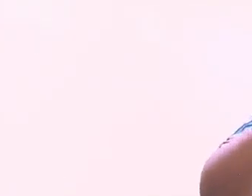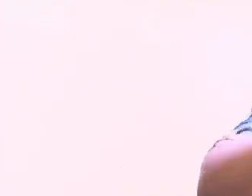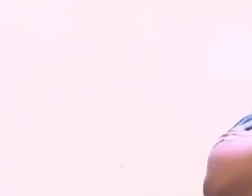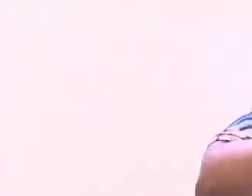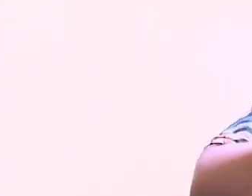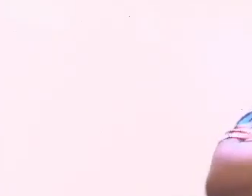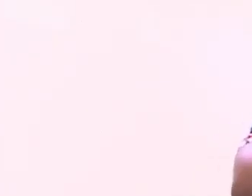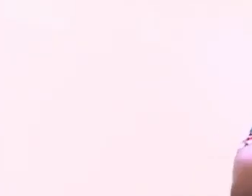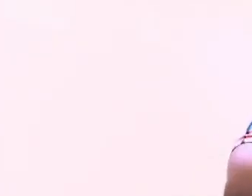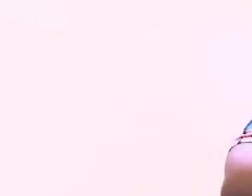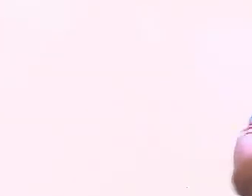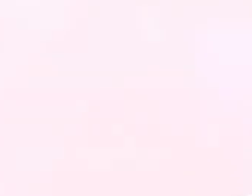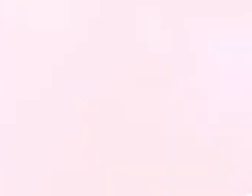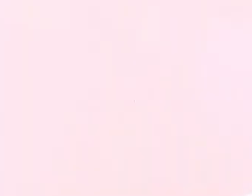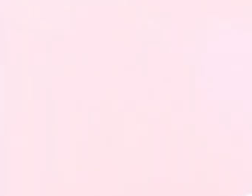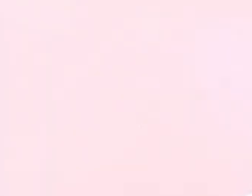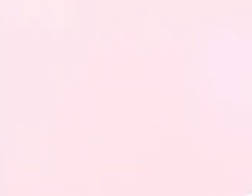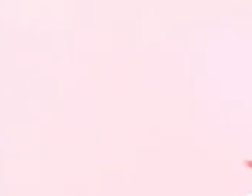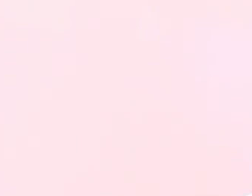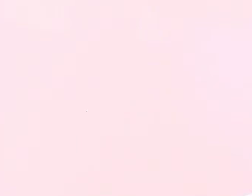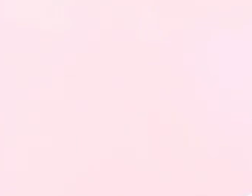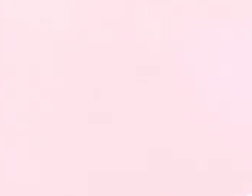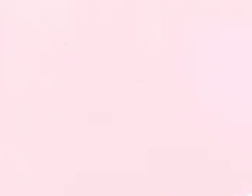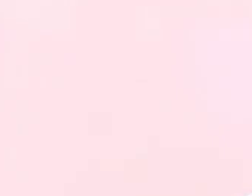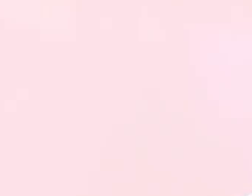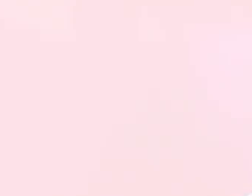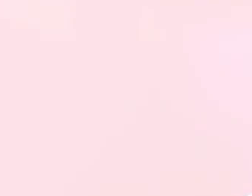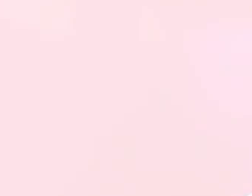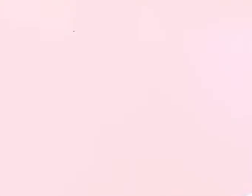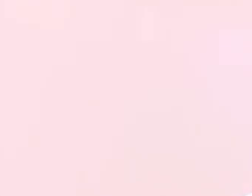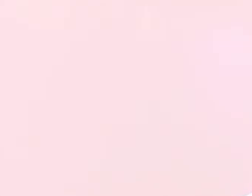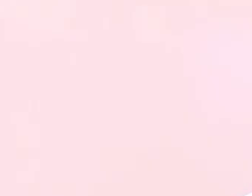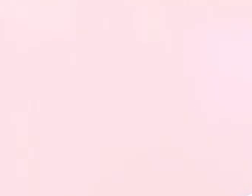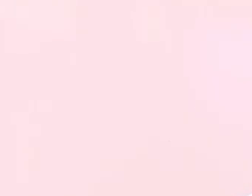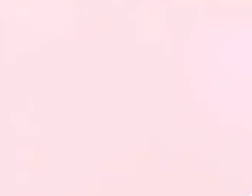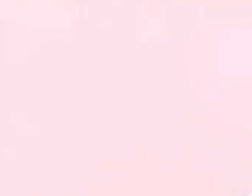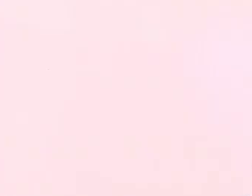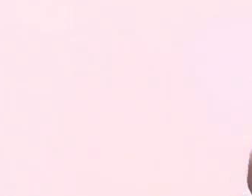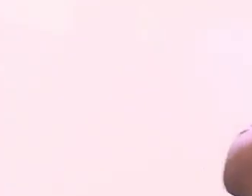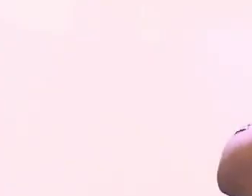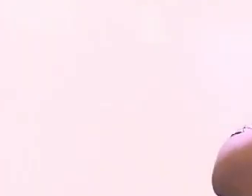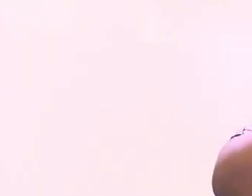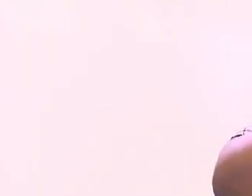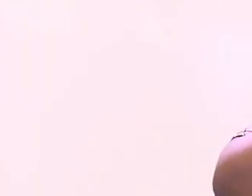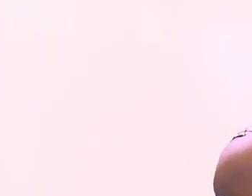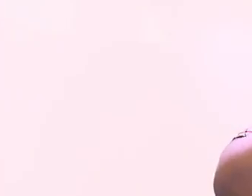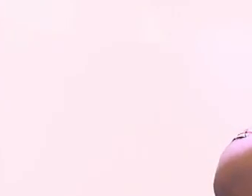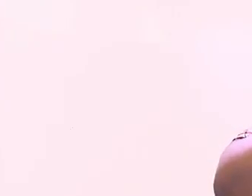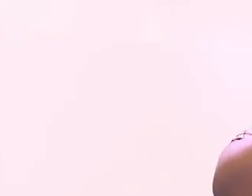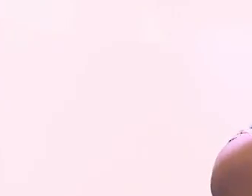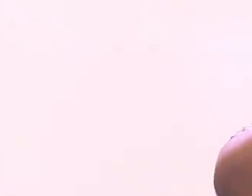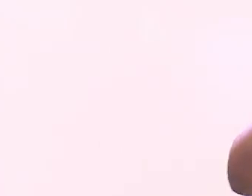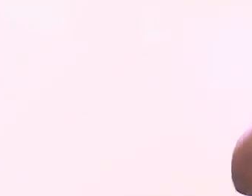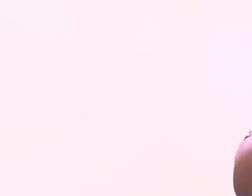hardware, the software, and services at these companies. So his passion in